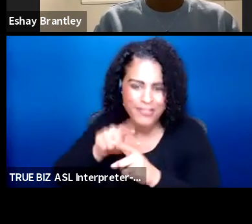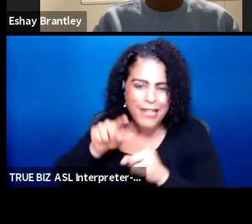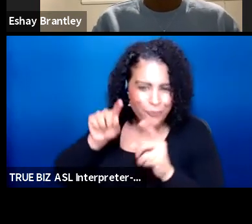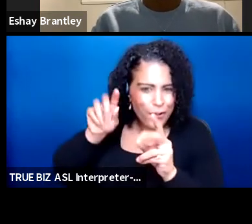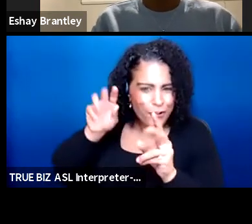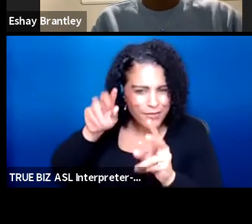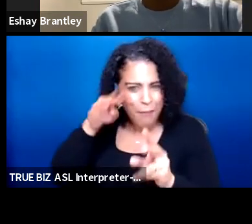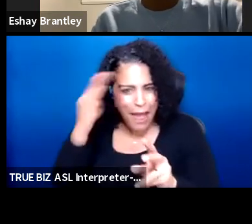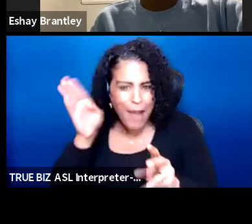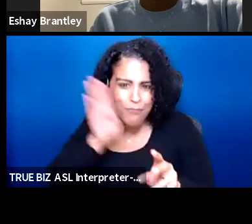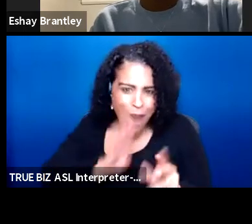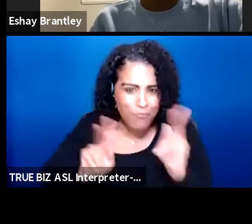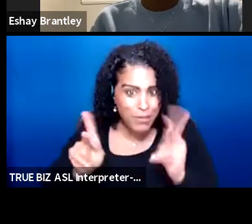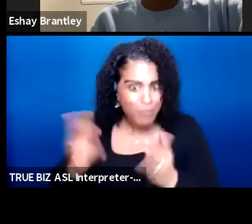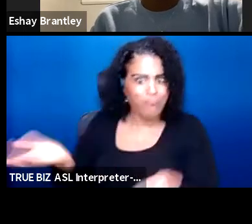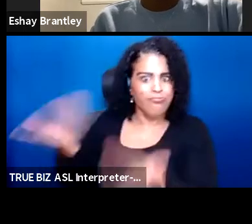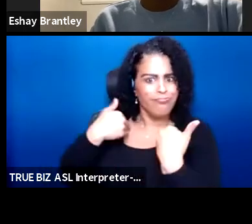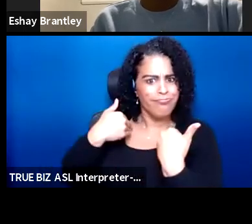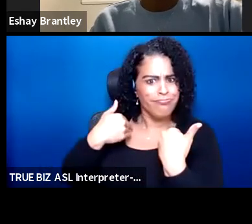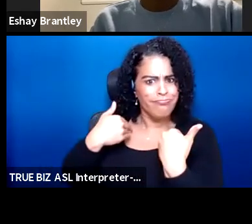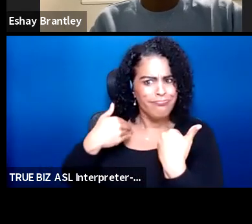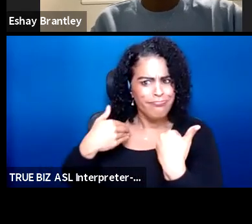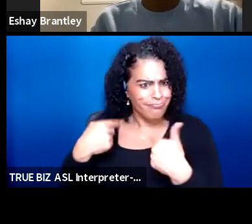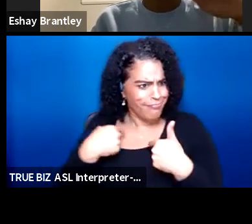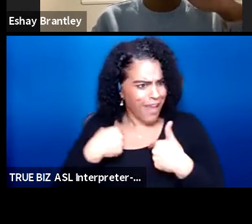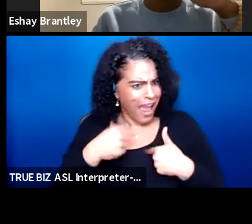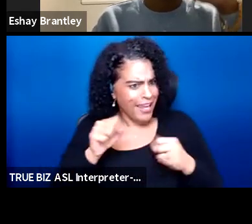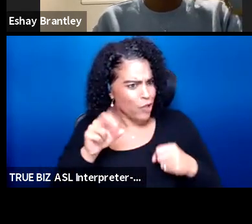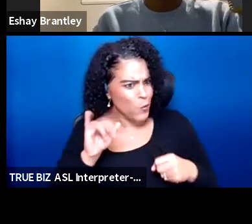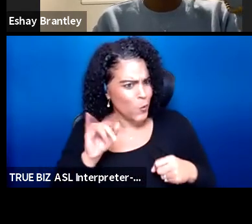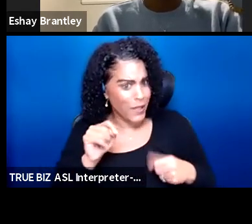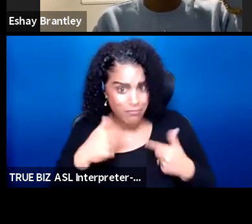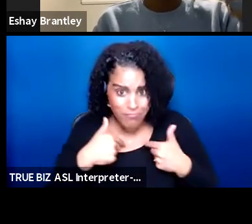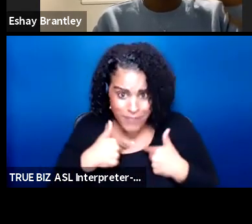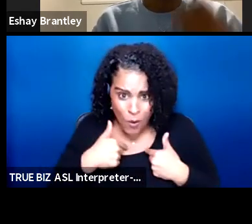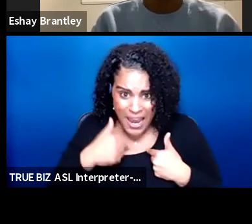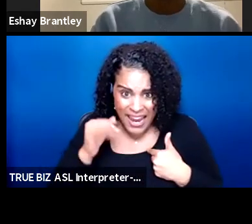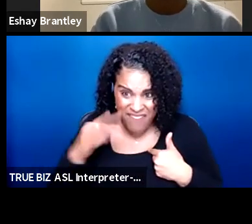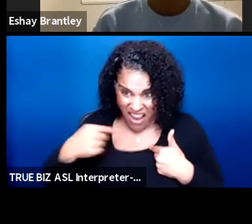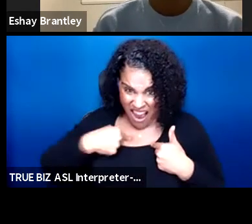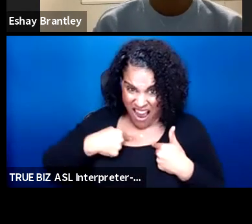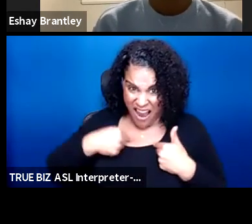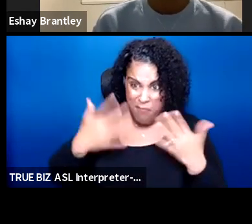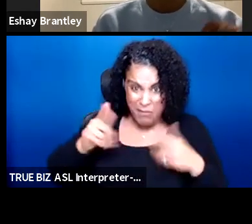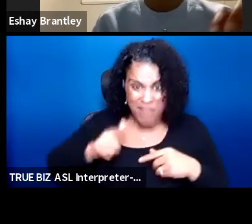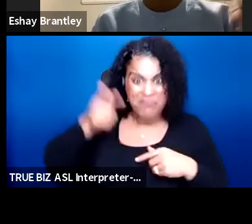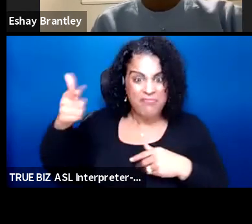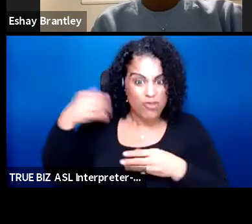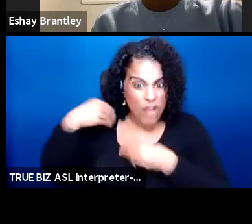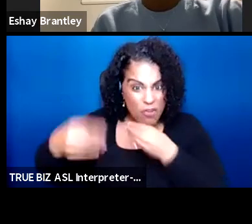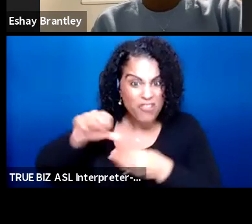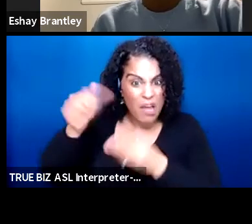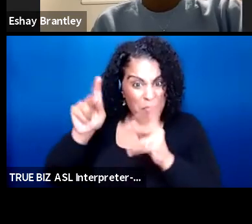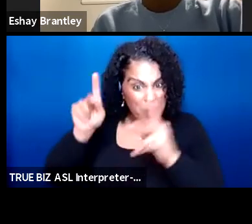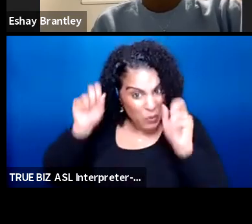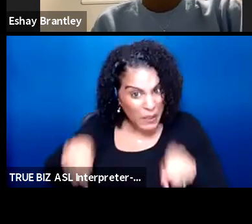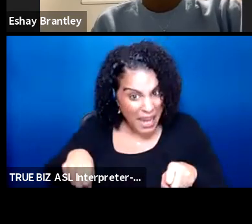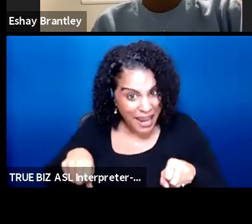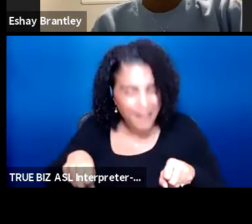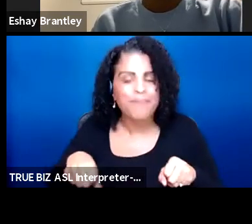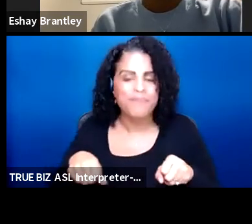be a part of it, or to say, hey, I can do it. If I can do it, hopefully, you know, the next generation or other folks can do too.